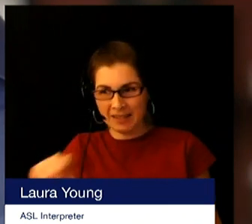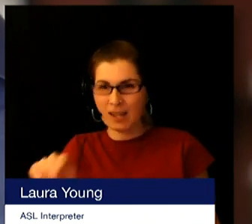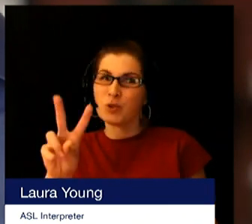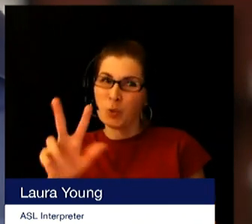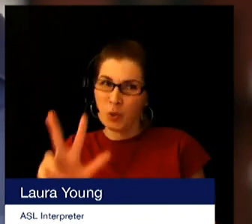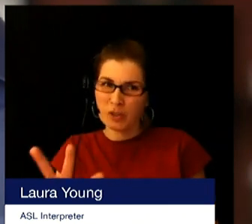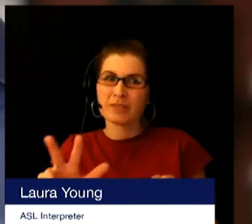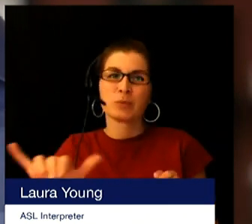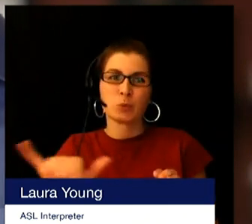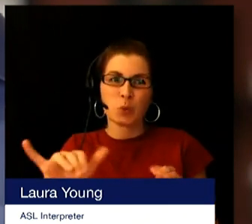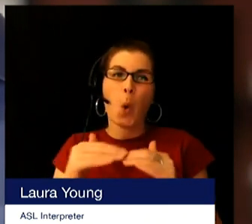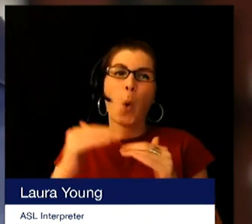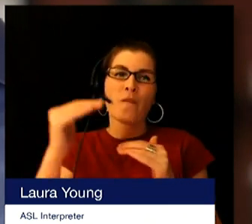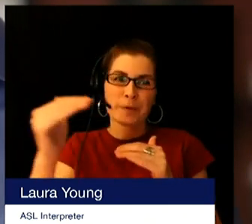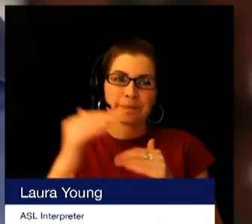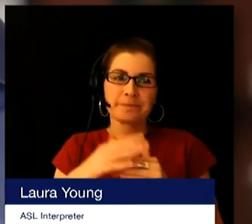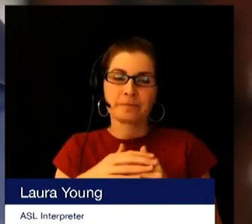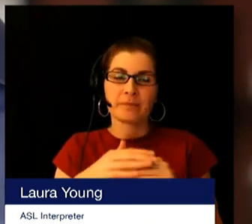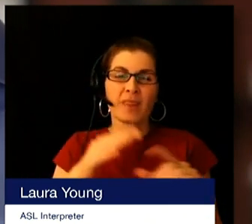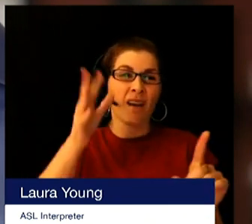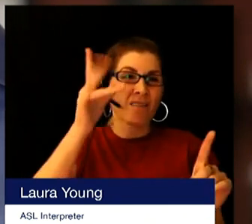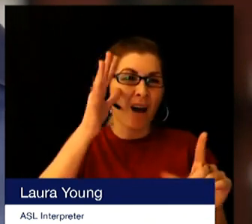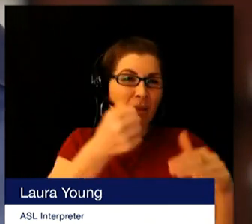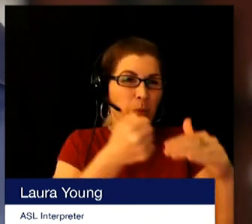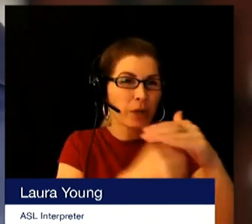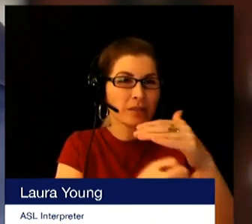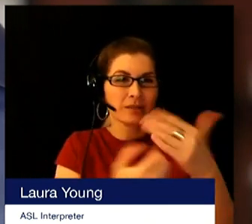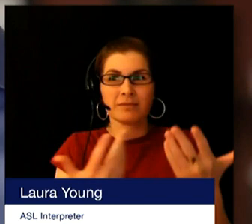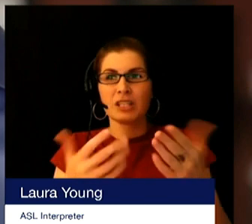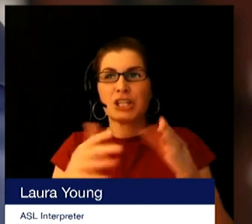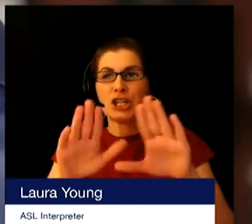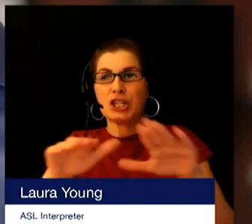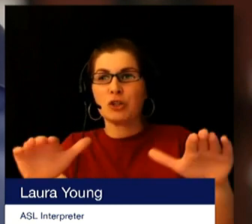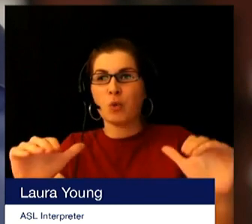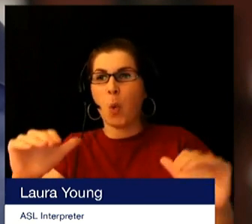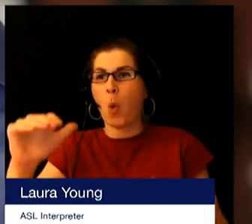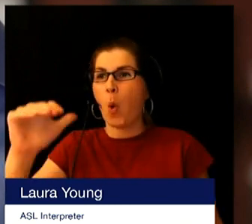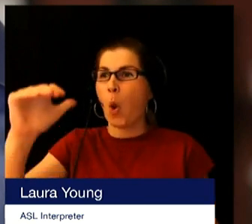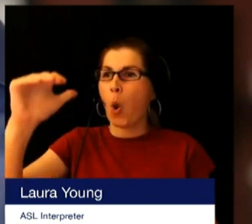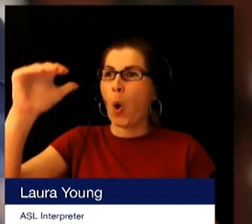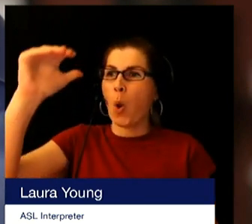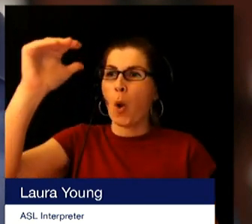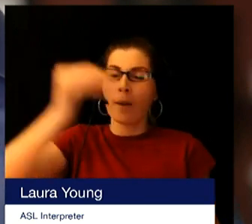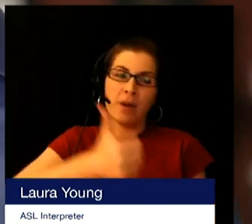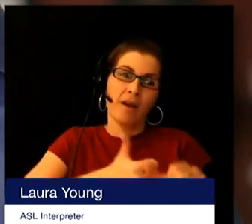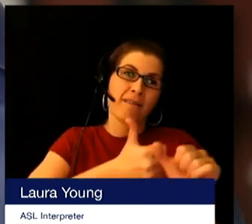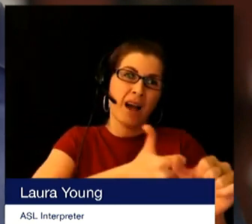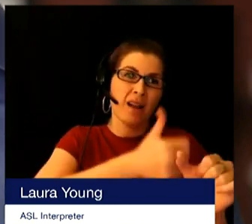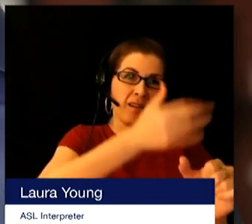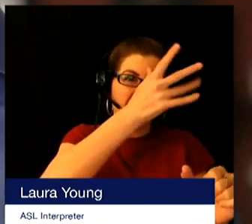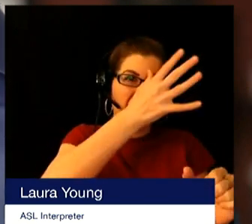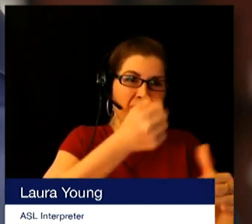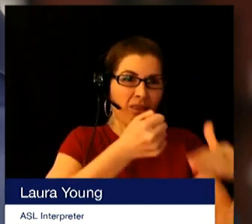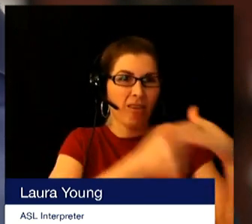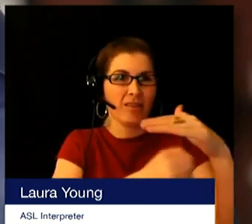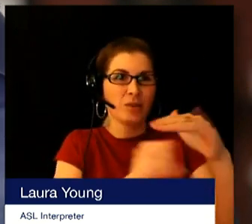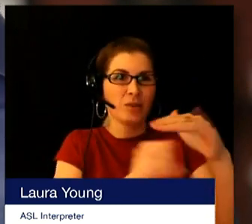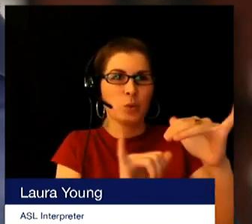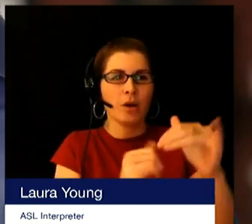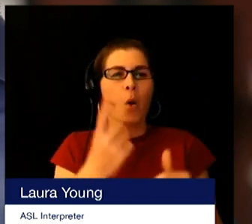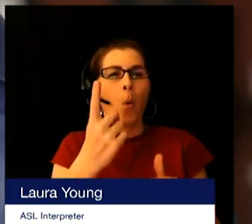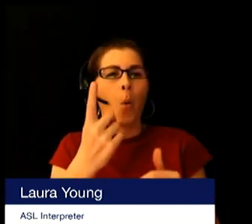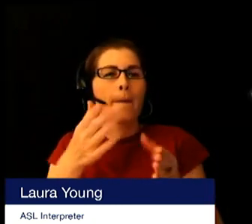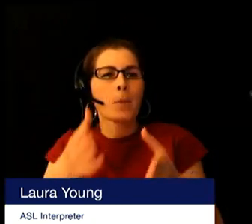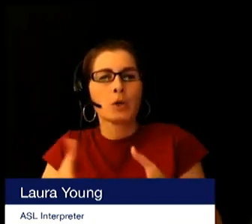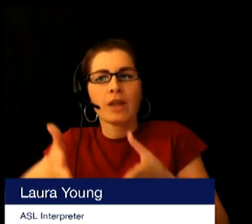Fathers are in prison, the children grow up following their path. That leaves one person in that neighborhood.